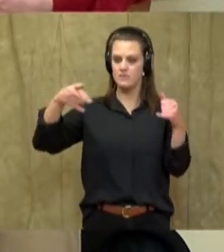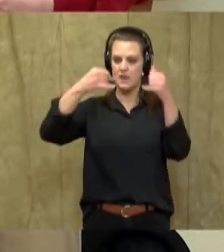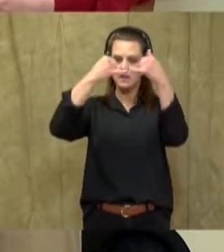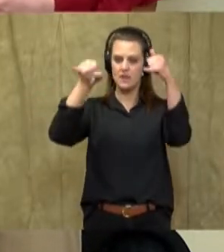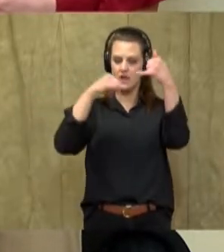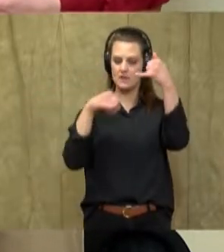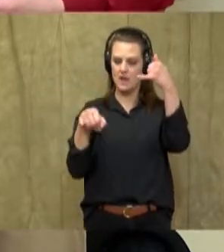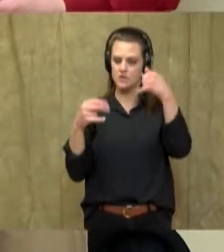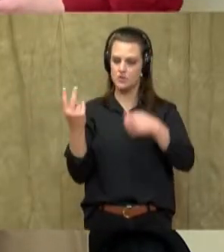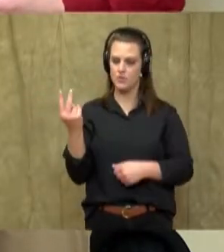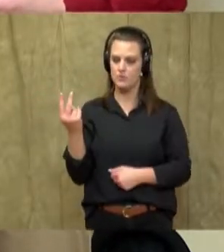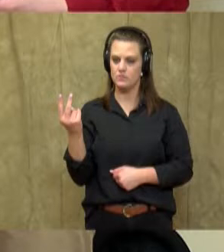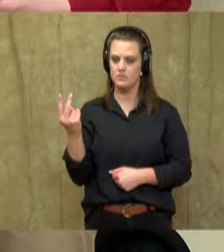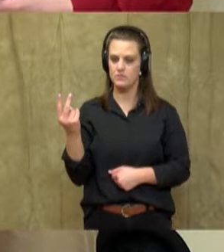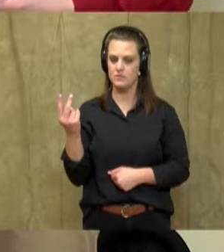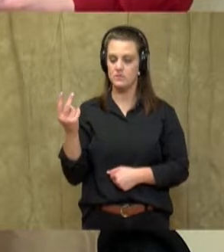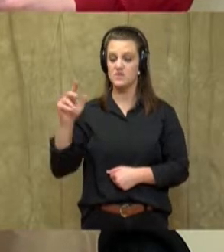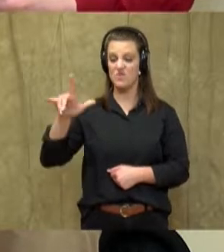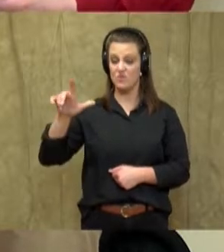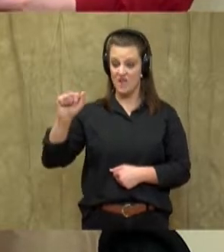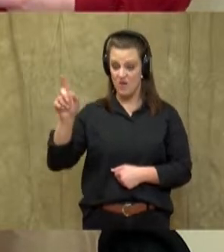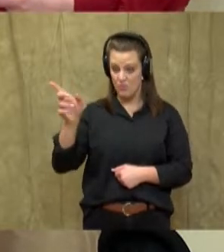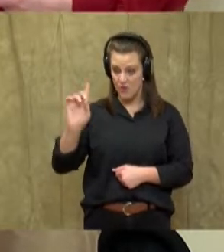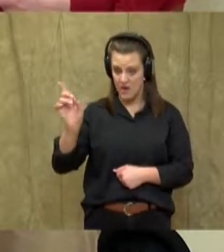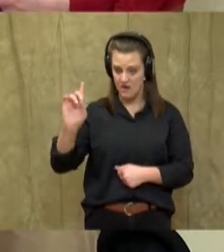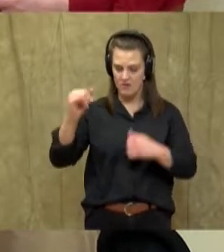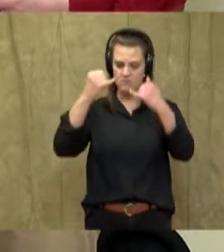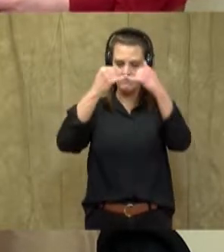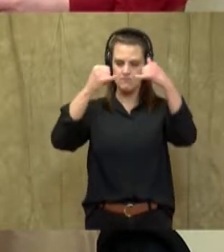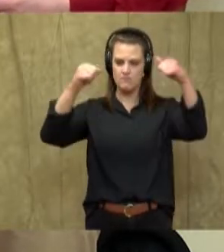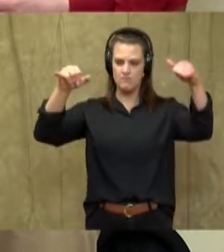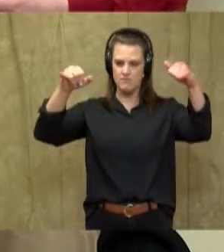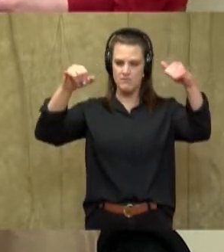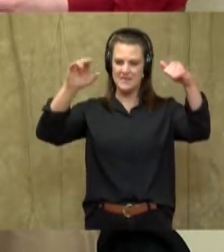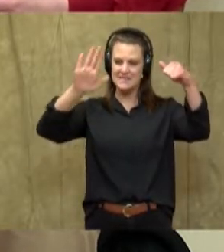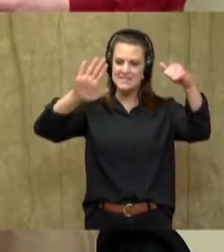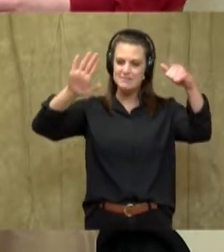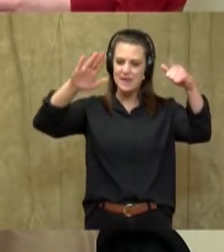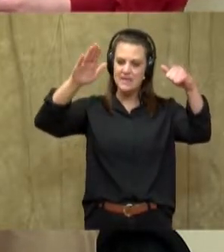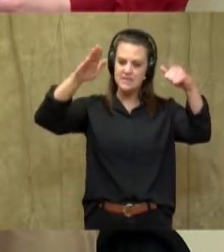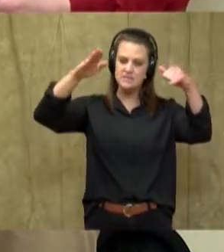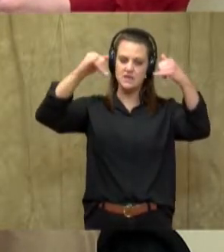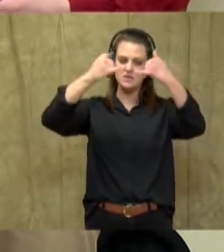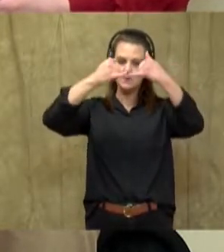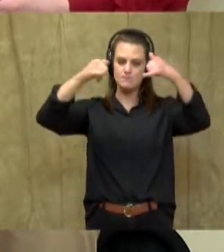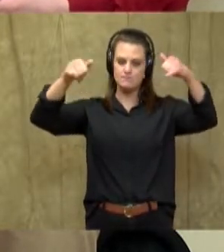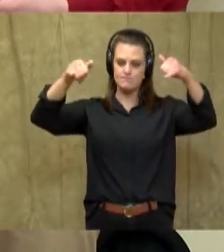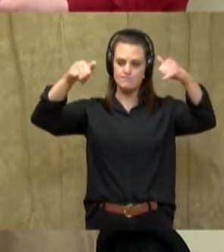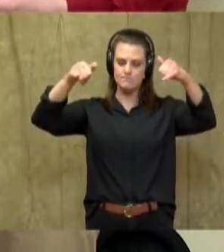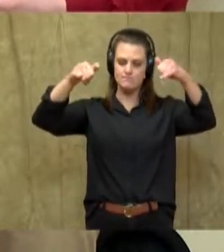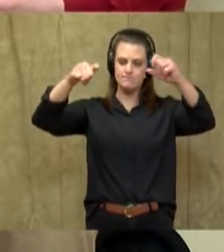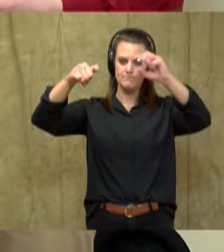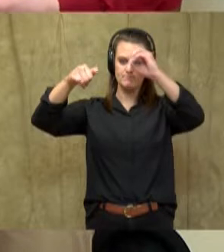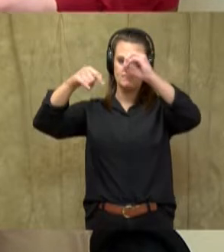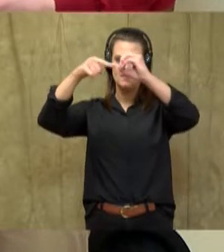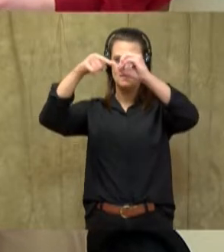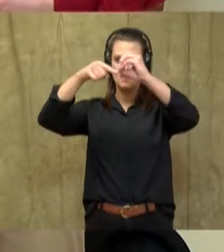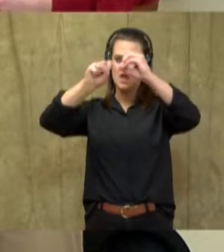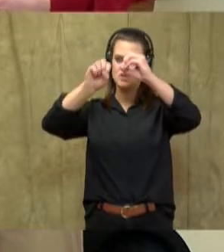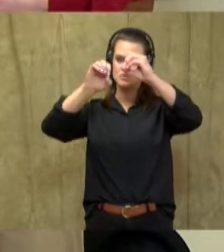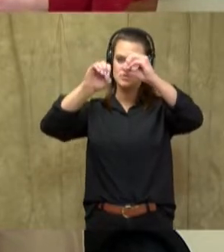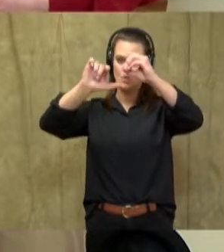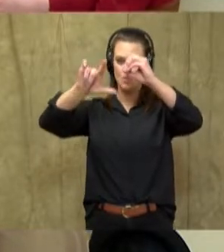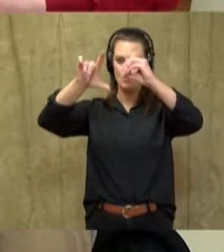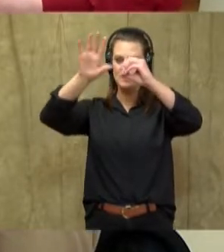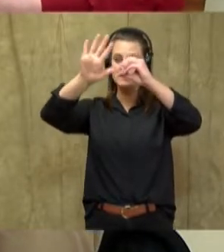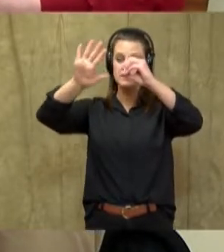after so, I'm simply going to put la on the space above that top line, on the space